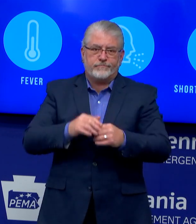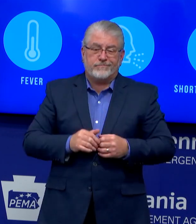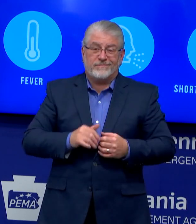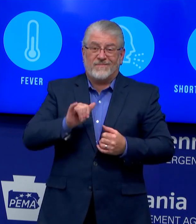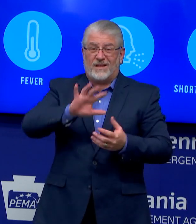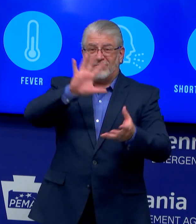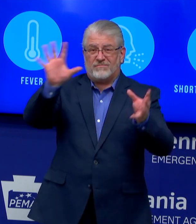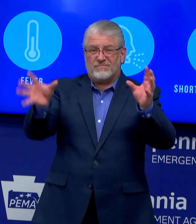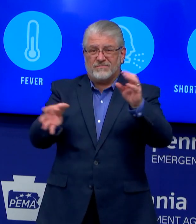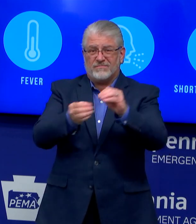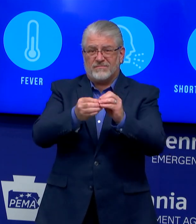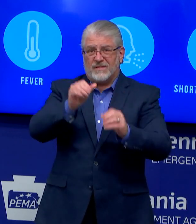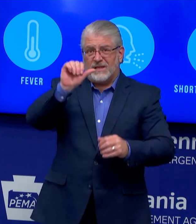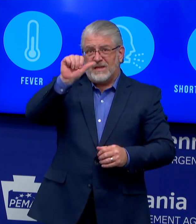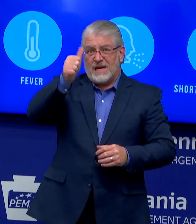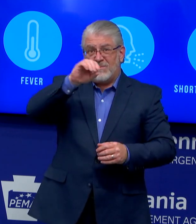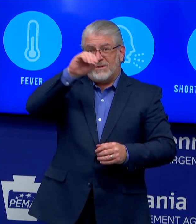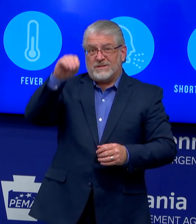case count.